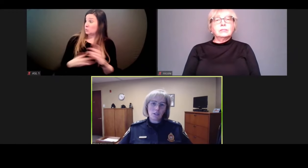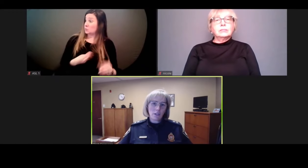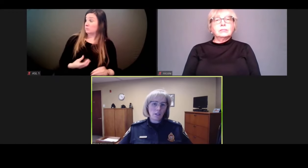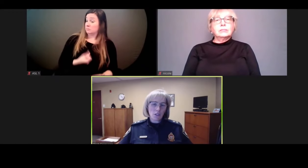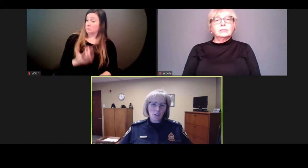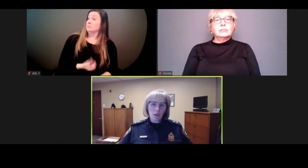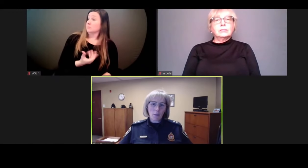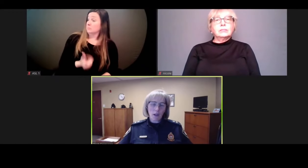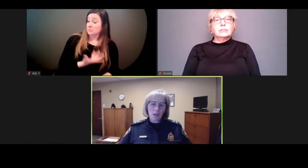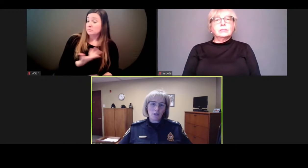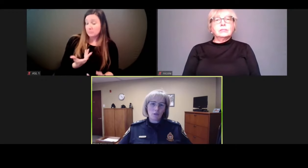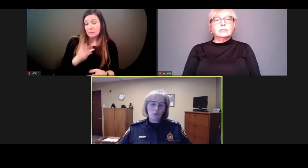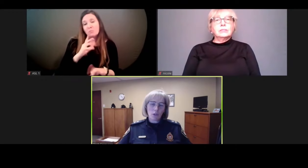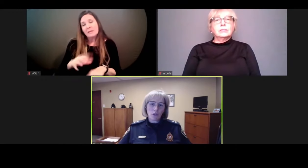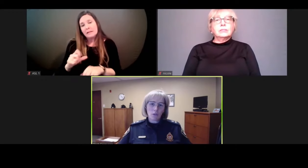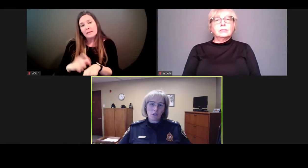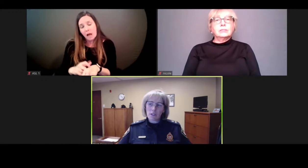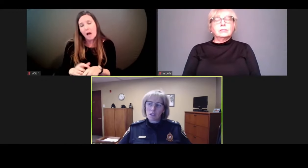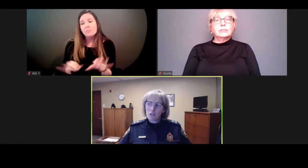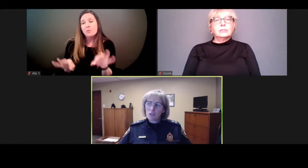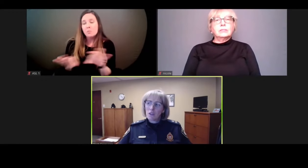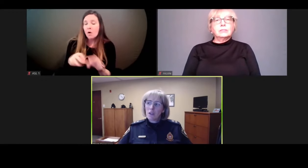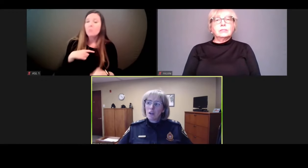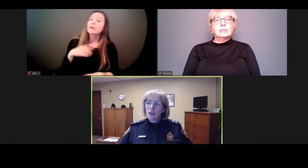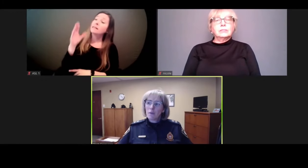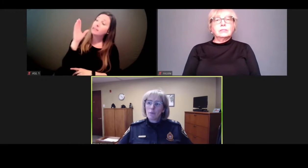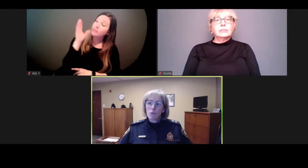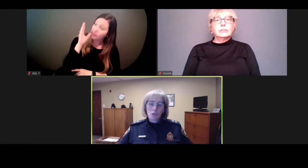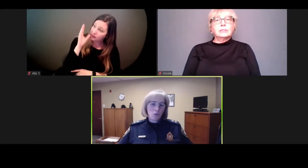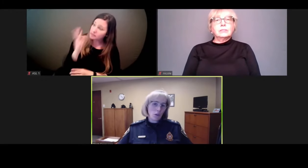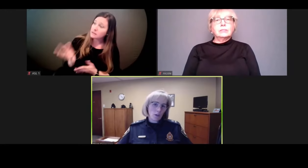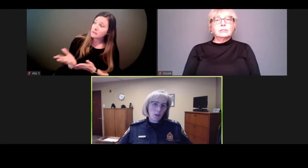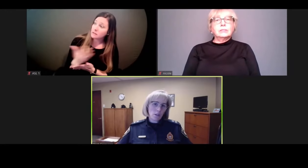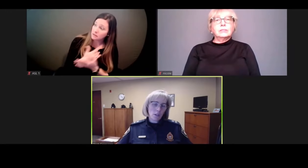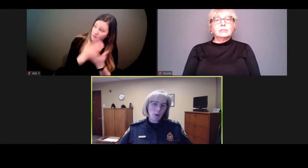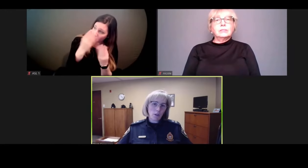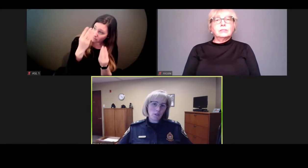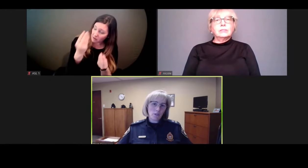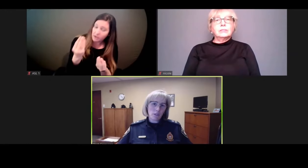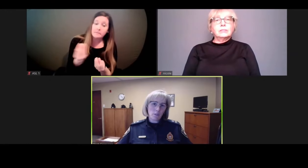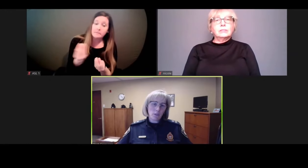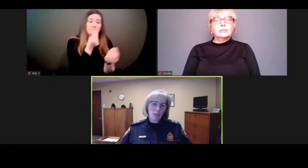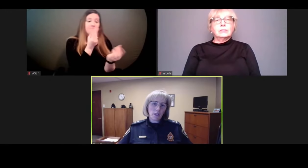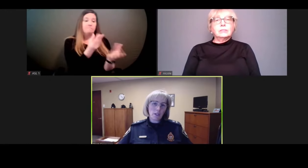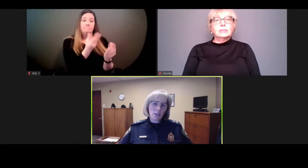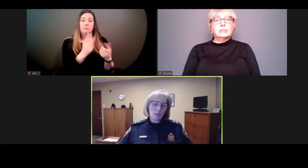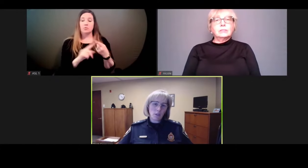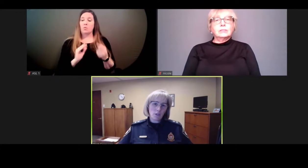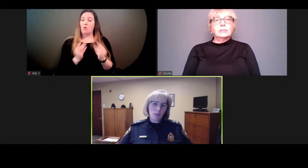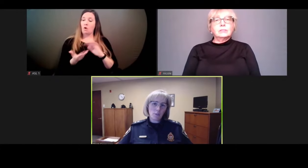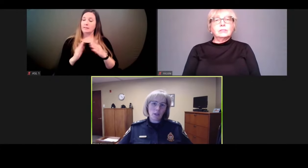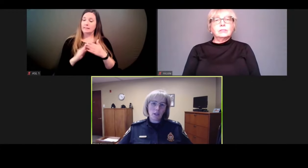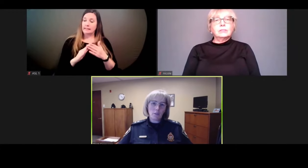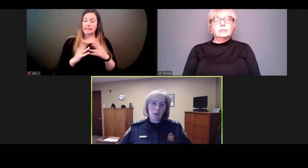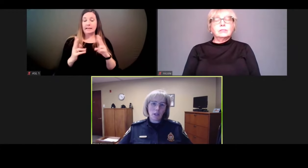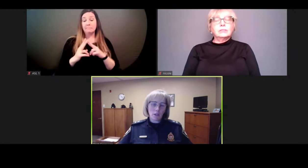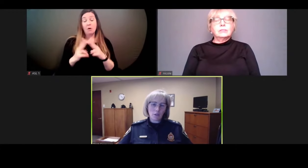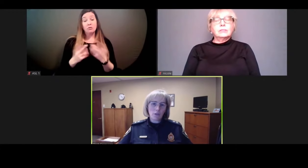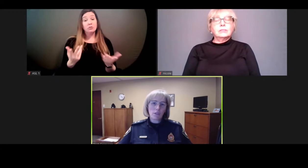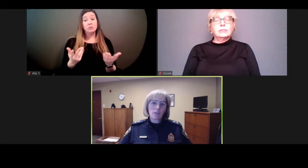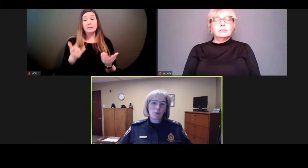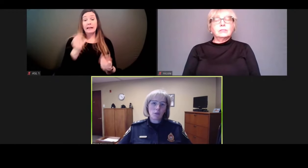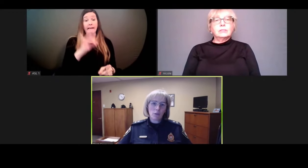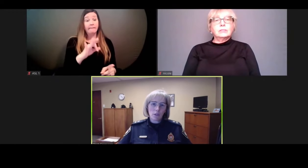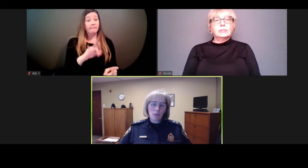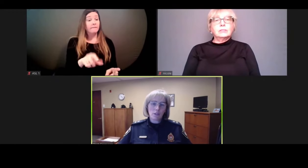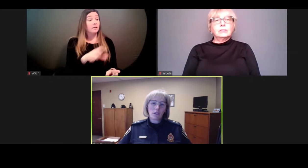intelligence and share that back into our organization or to our city partners. If it's something that needs to be addressed by another